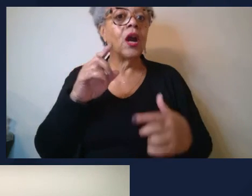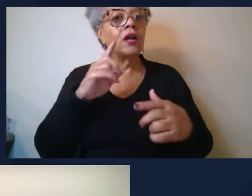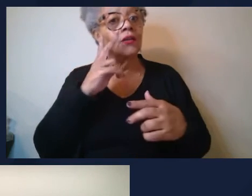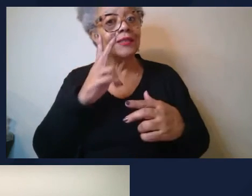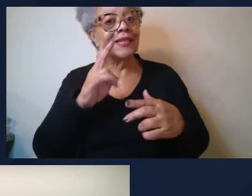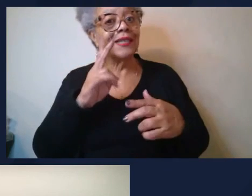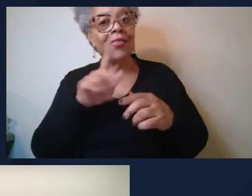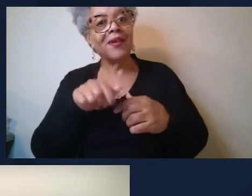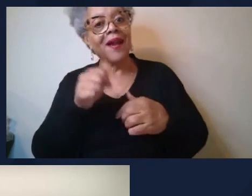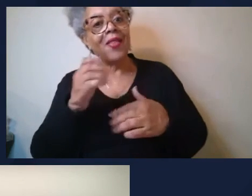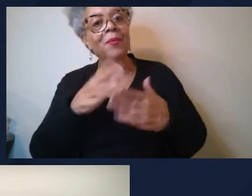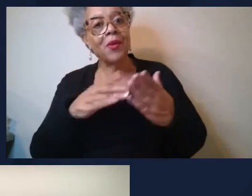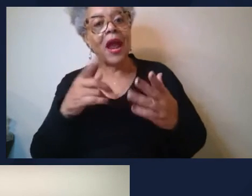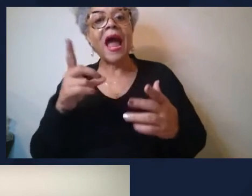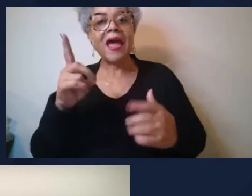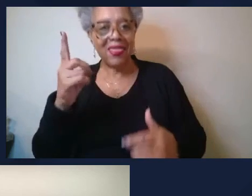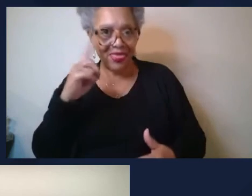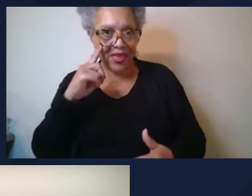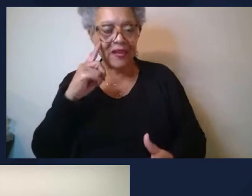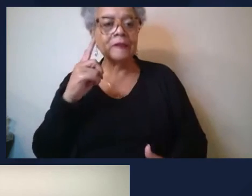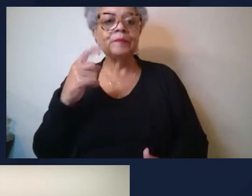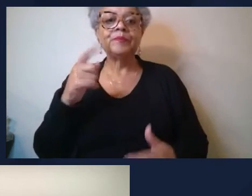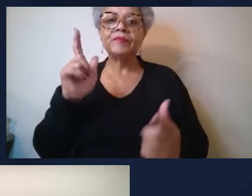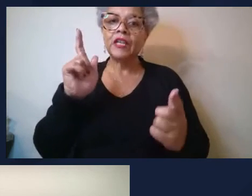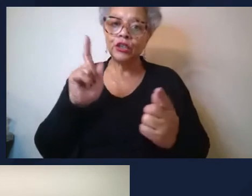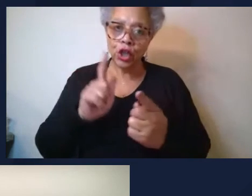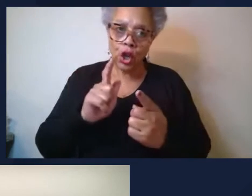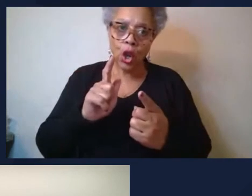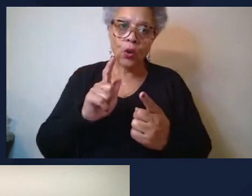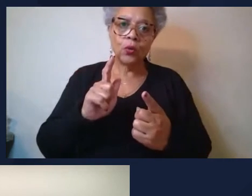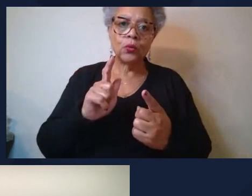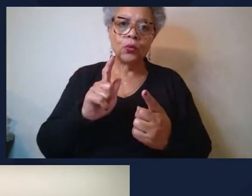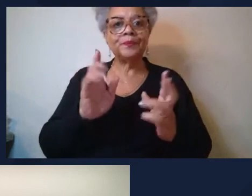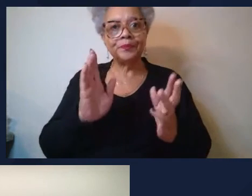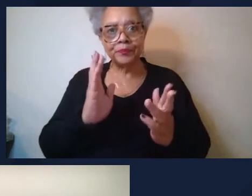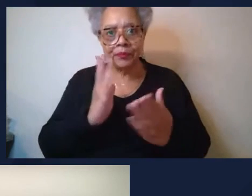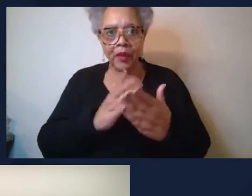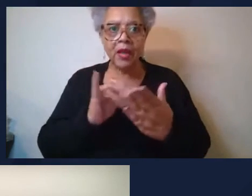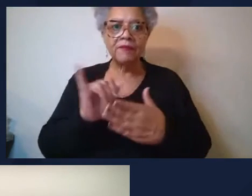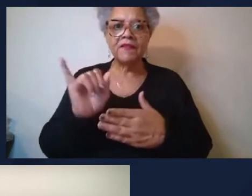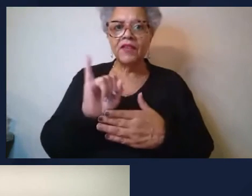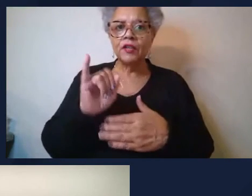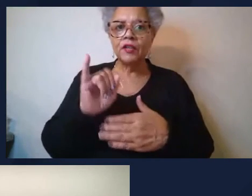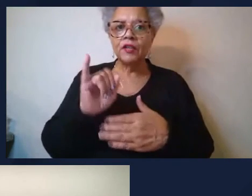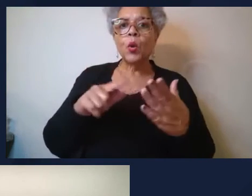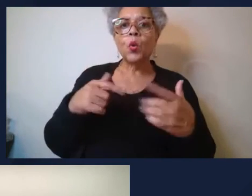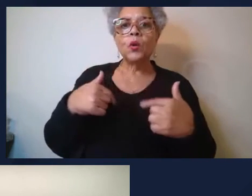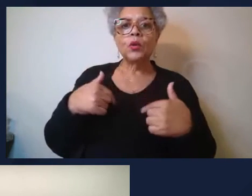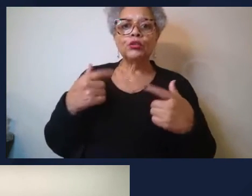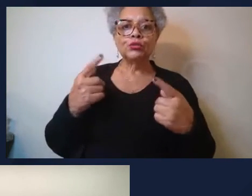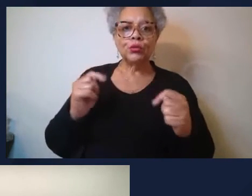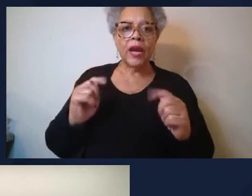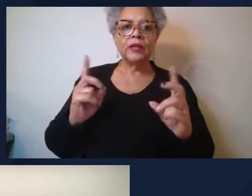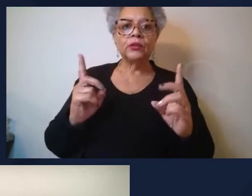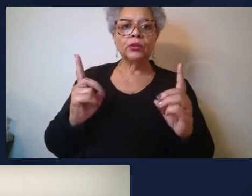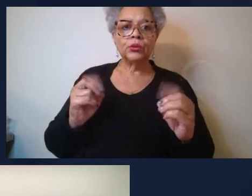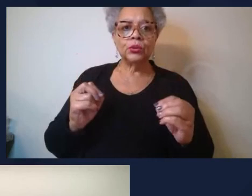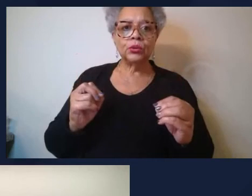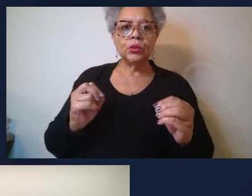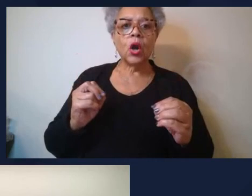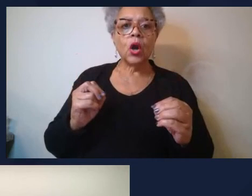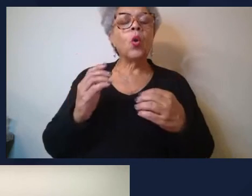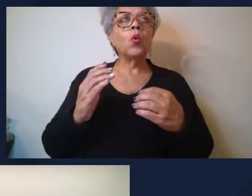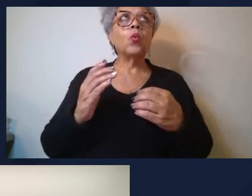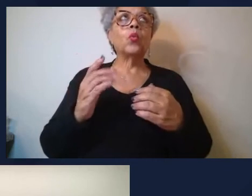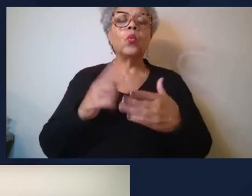part, I think we do think is low or subclinical infection. But what we're now trying to do is, can we unravel what is going